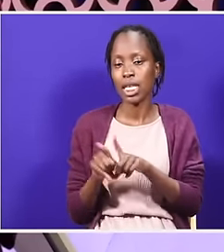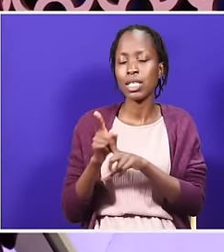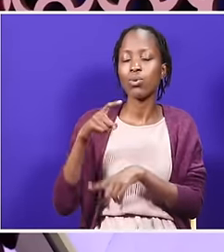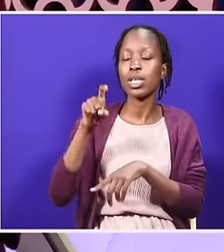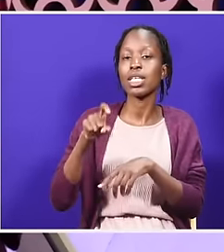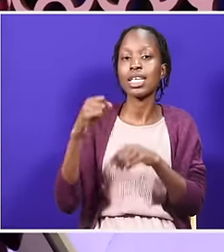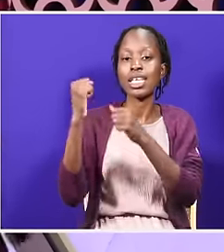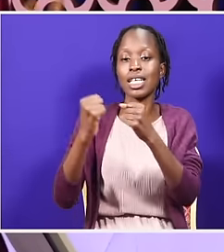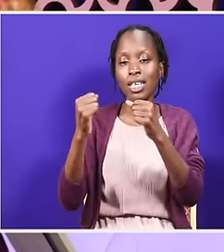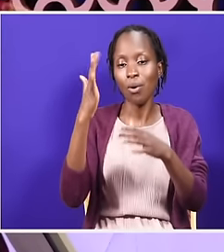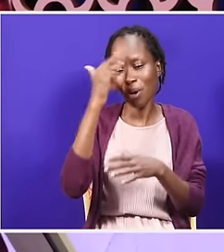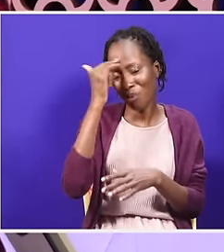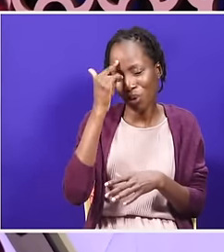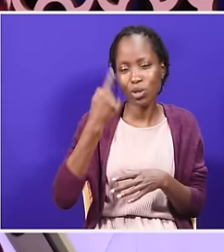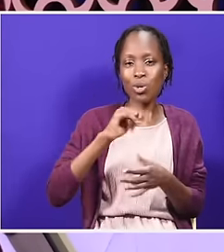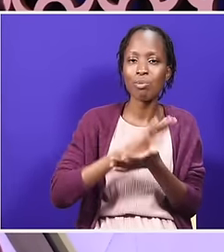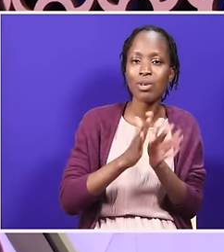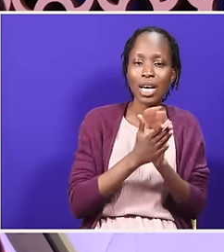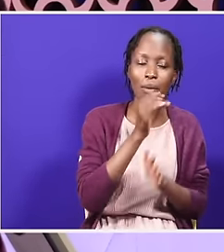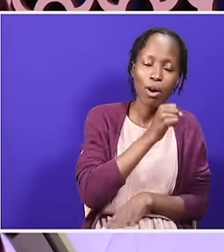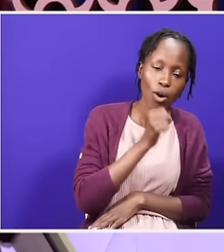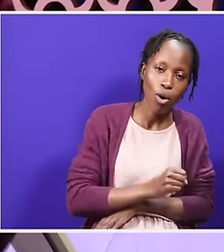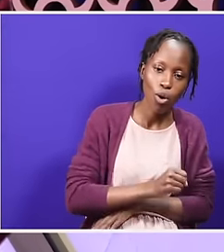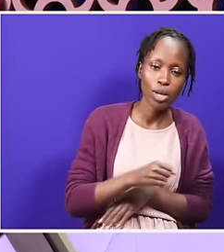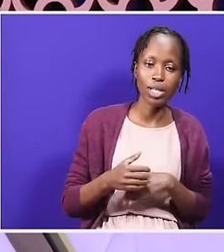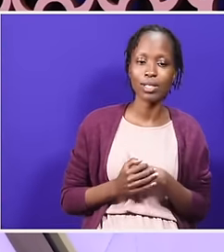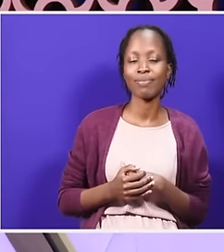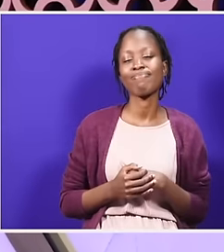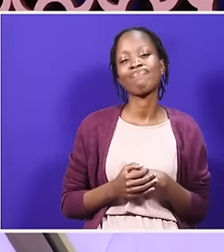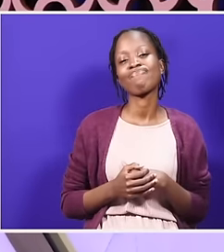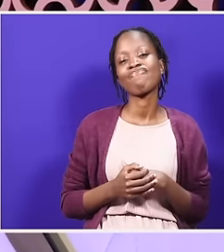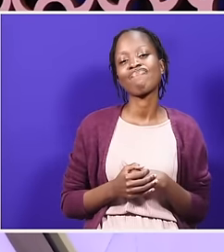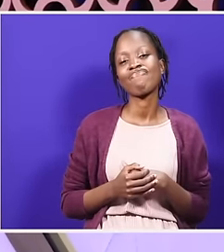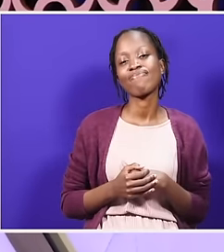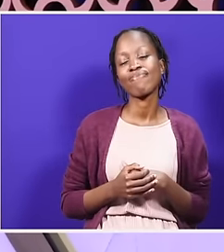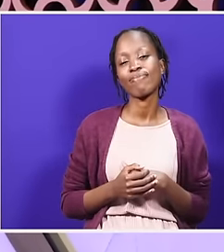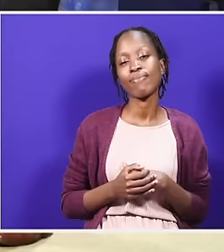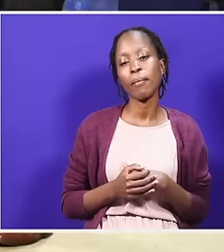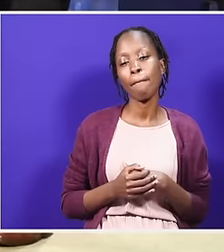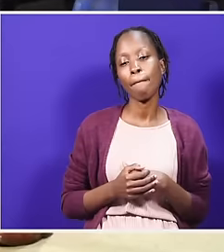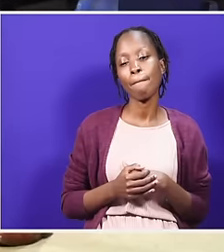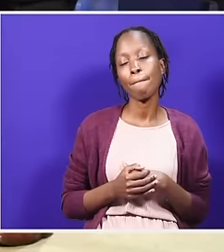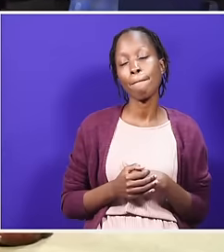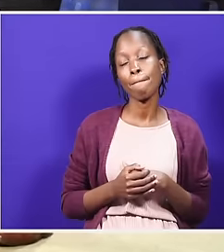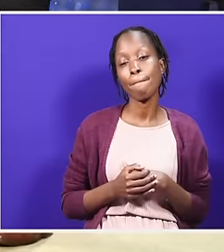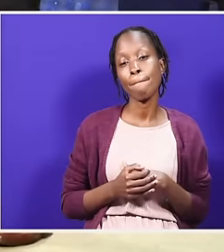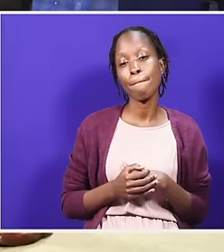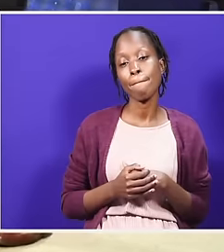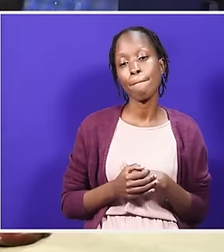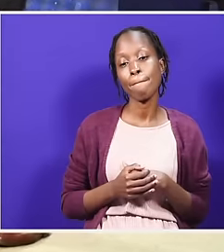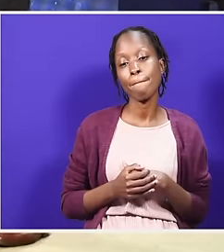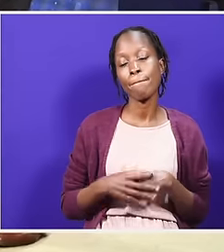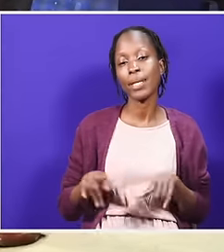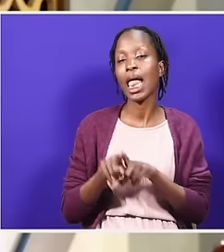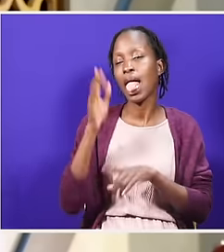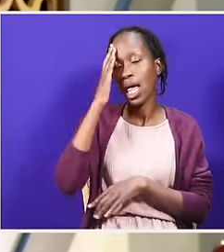energy. Praise God. Because we're not getting younger, we're getting... I hear you. We're in the same boat. But you are going to bring